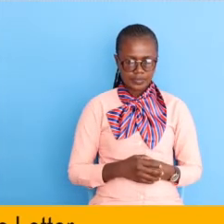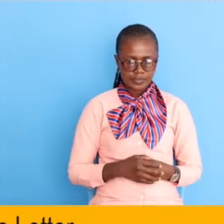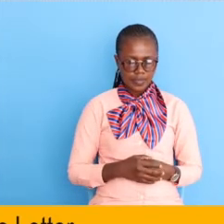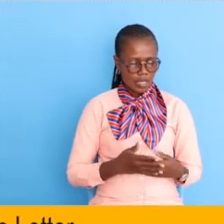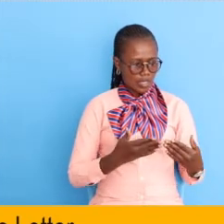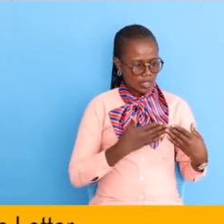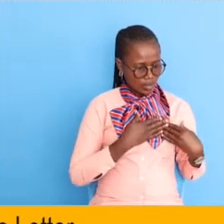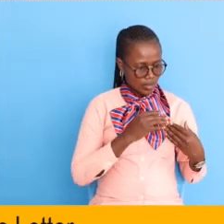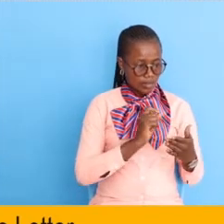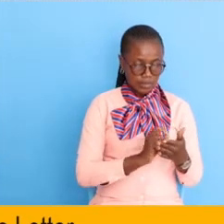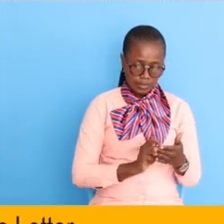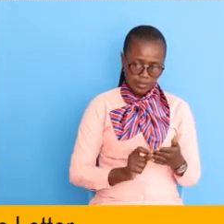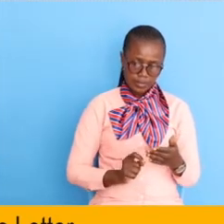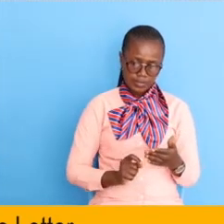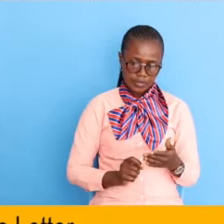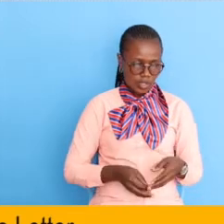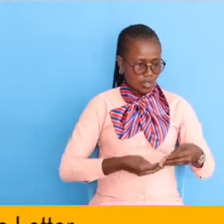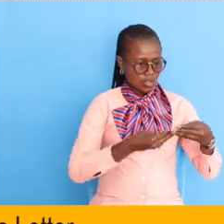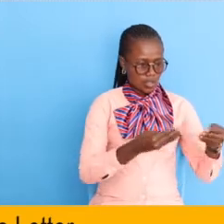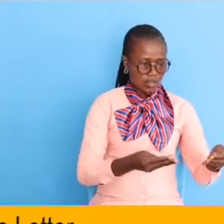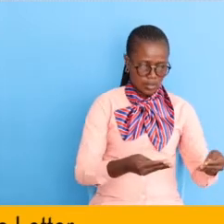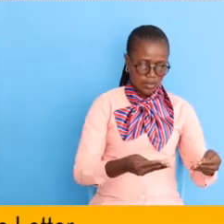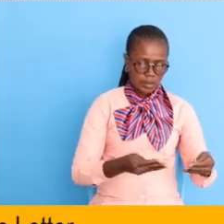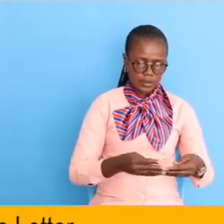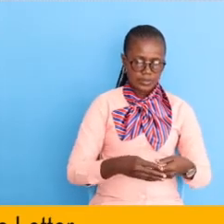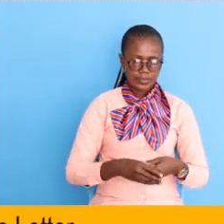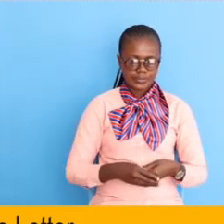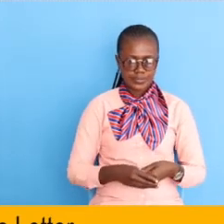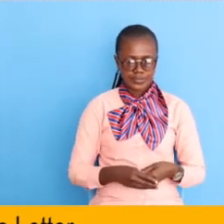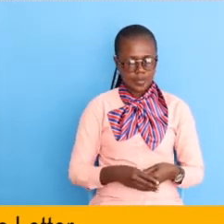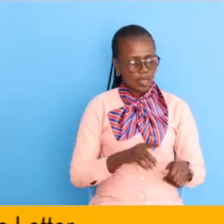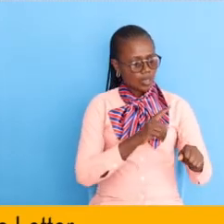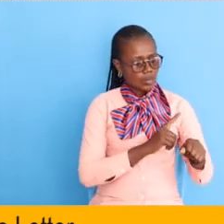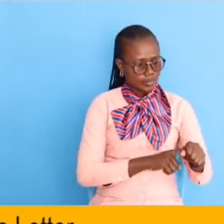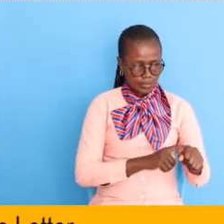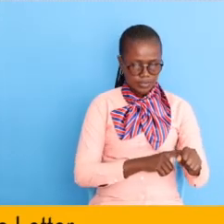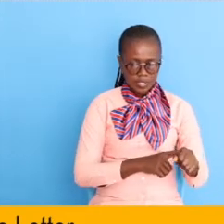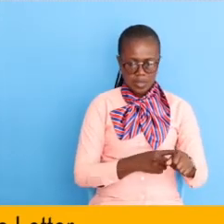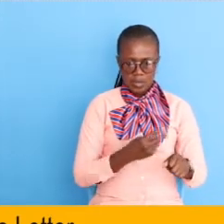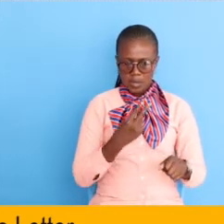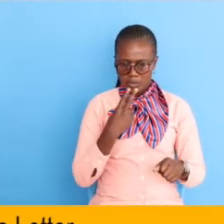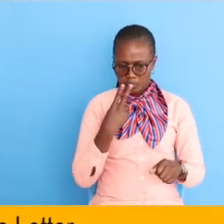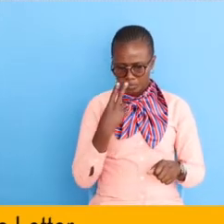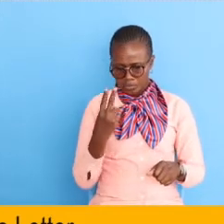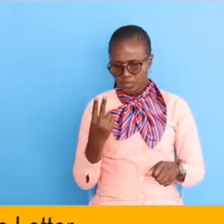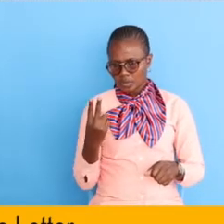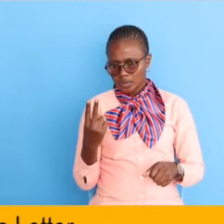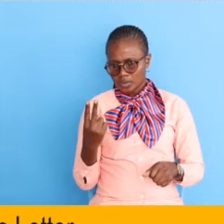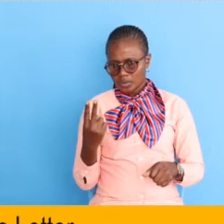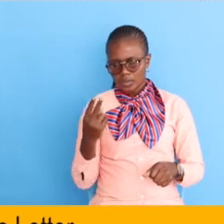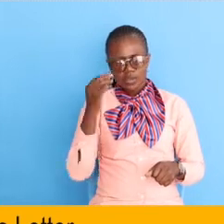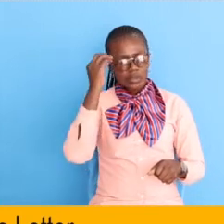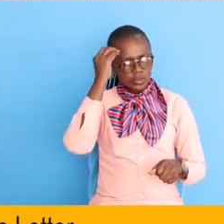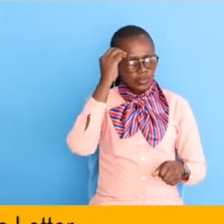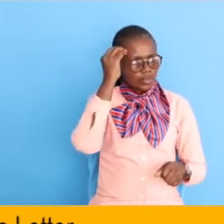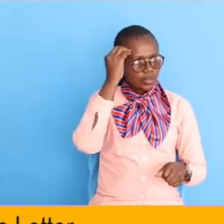So dear students, I'm giving you time to reflect and see how best